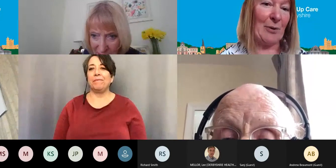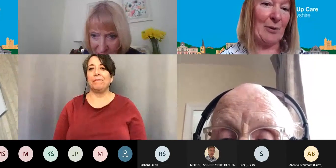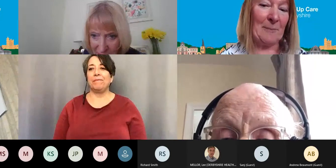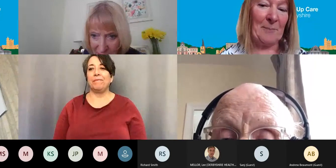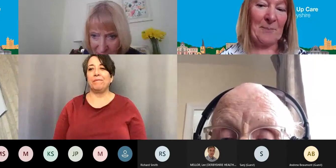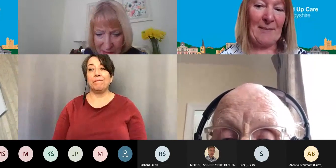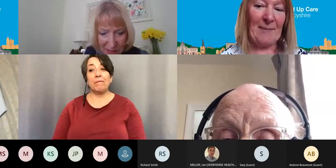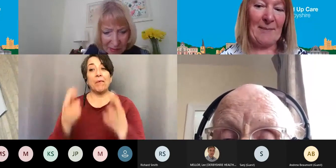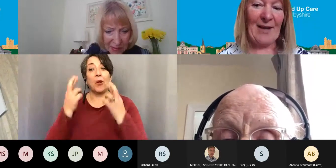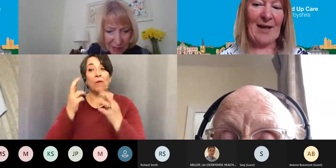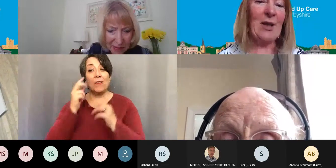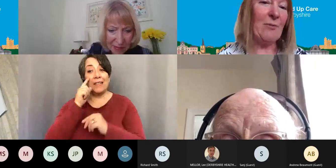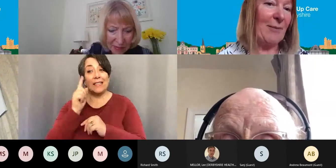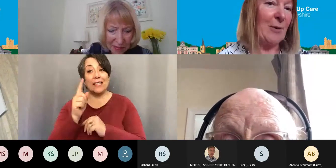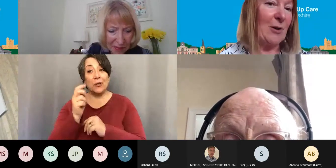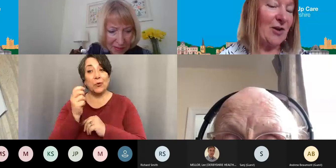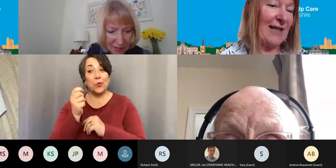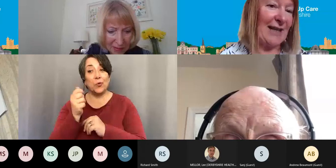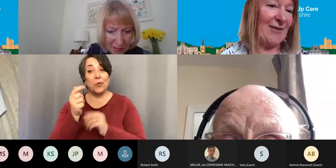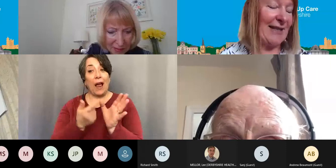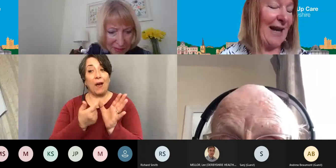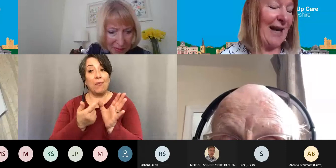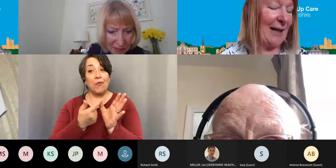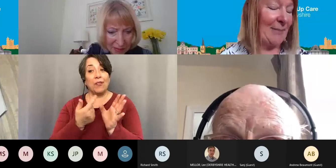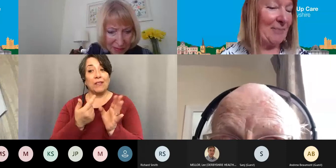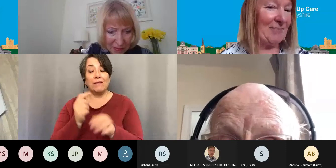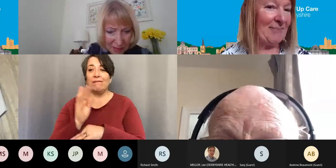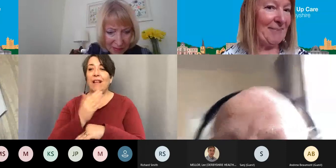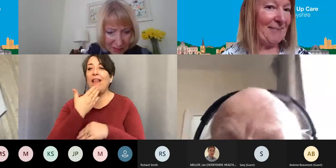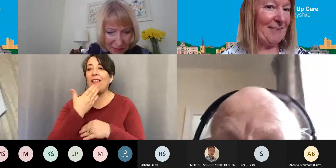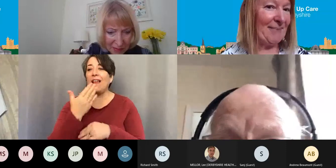again in April. Thank you very much indeed for your